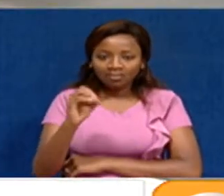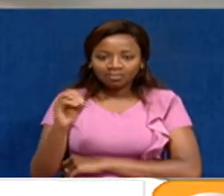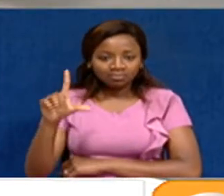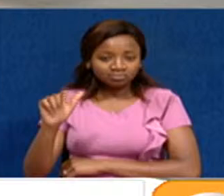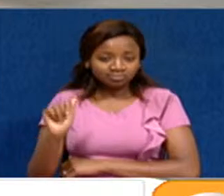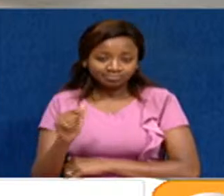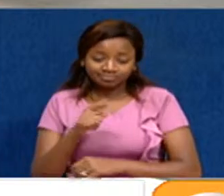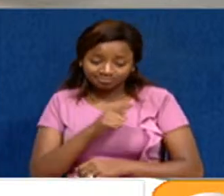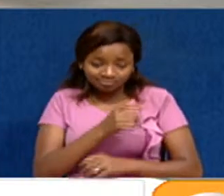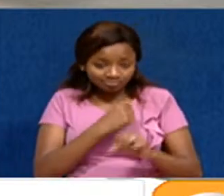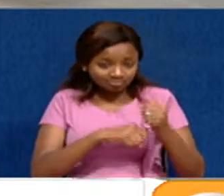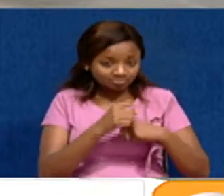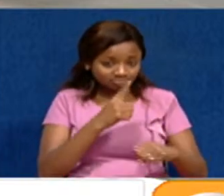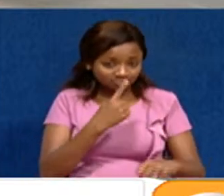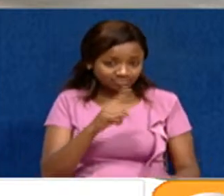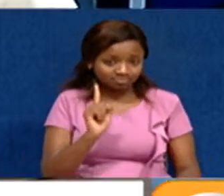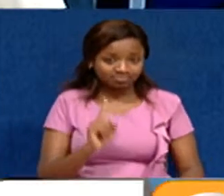to this?